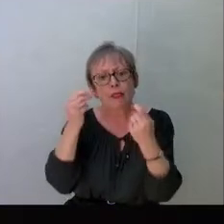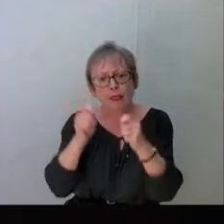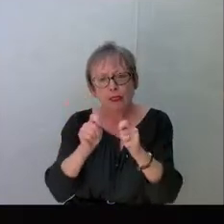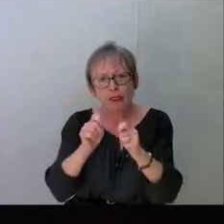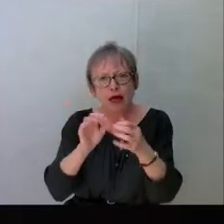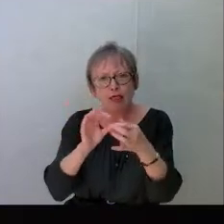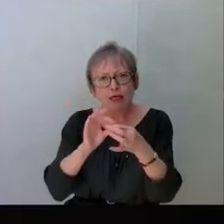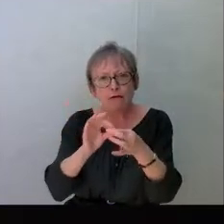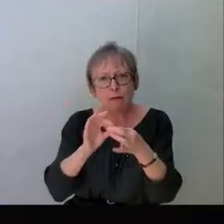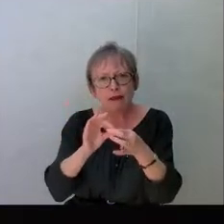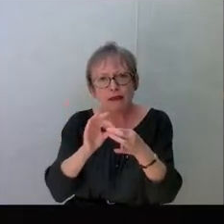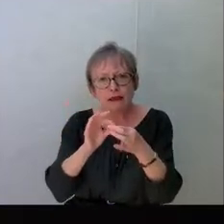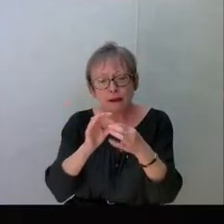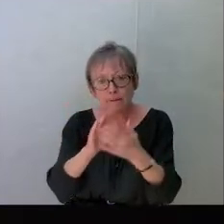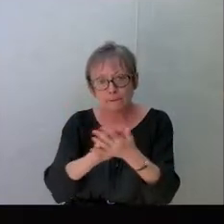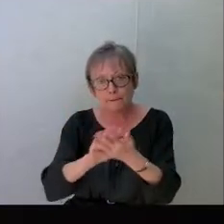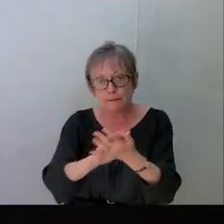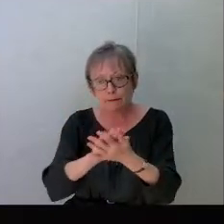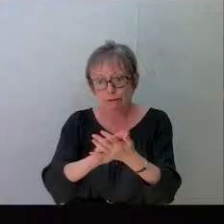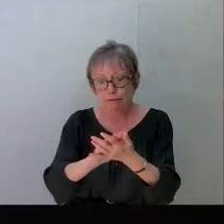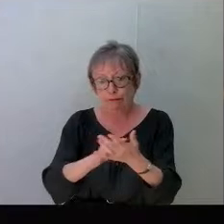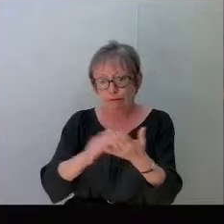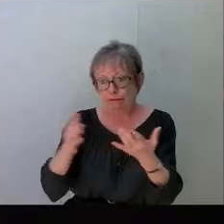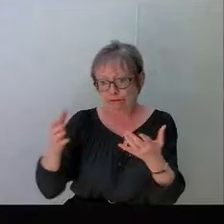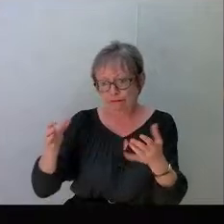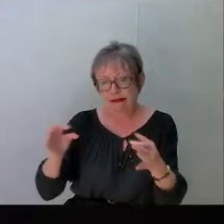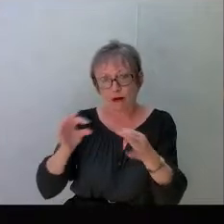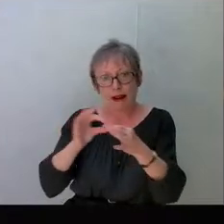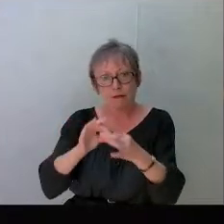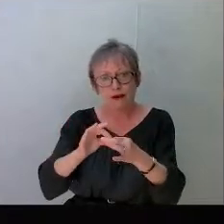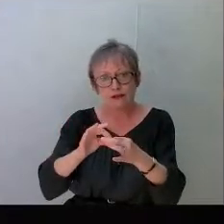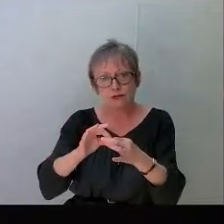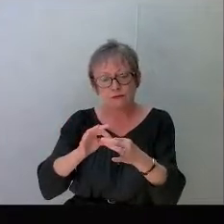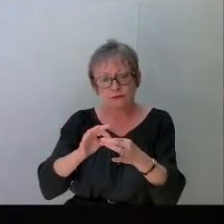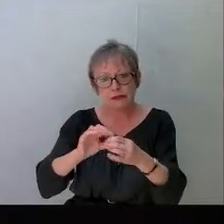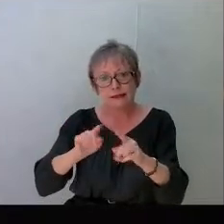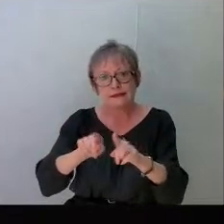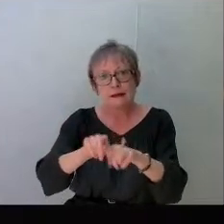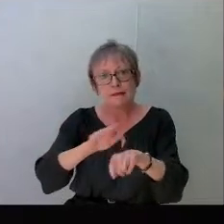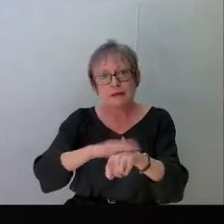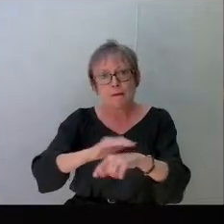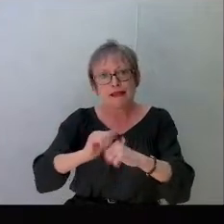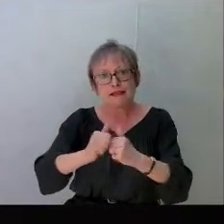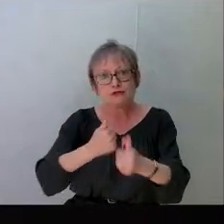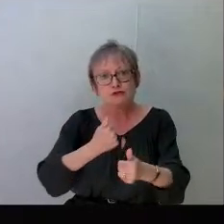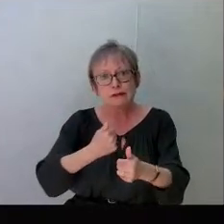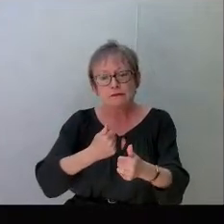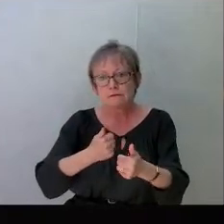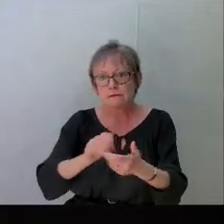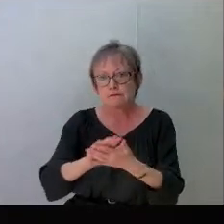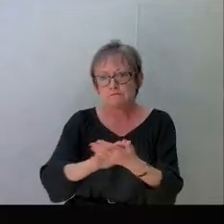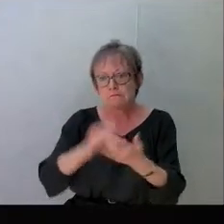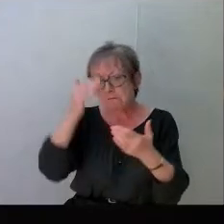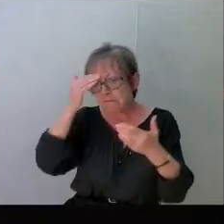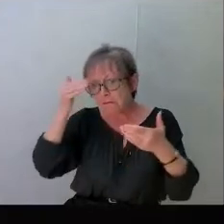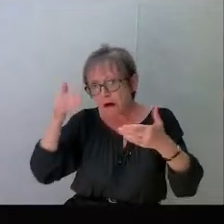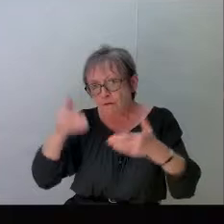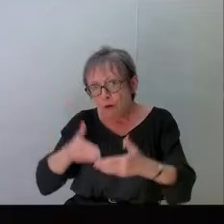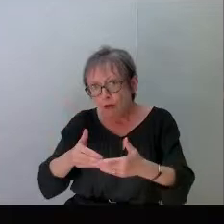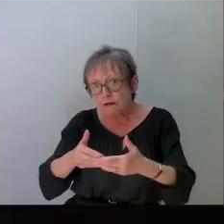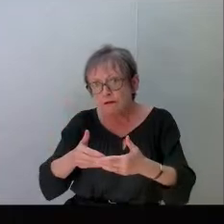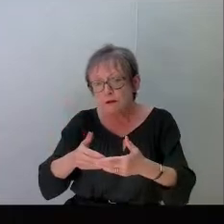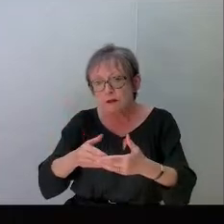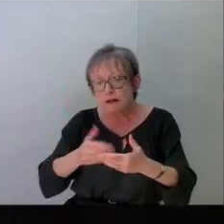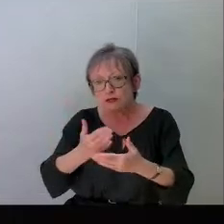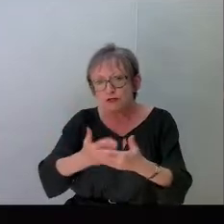our unique prowess in harnessing collaboration with industry. Our efforts focus very much on the